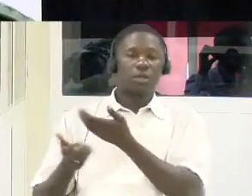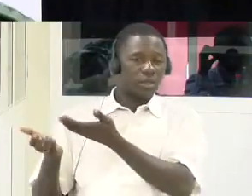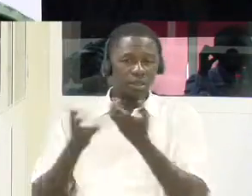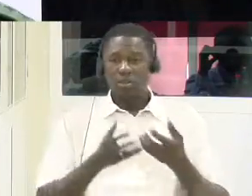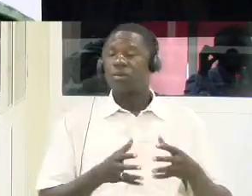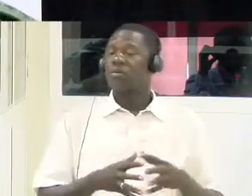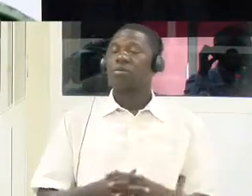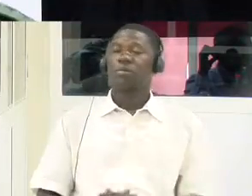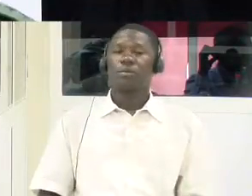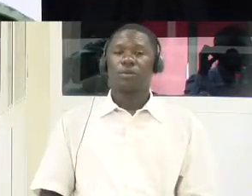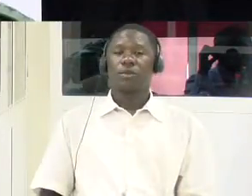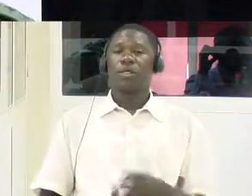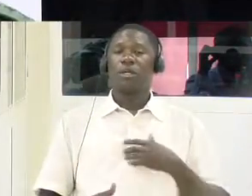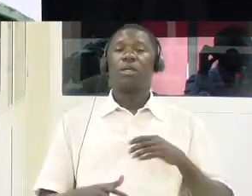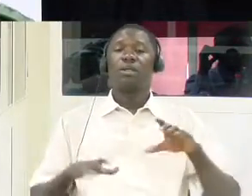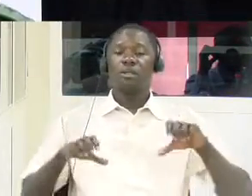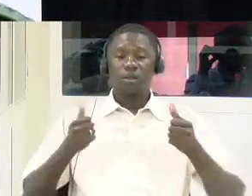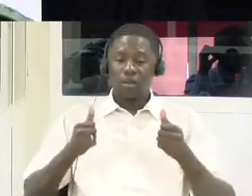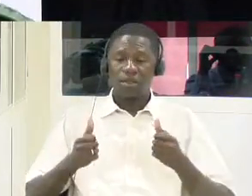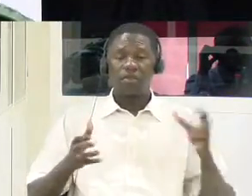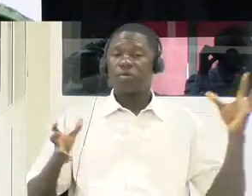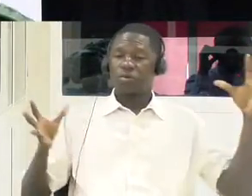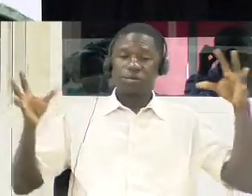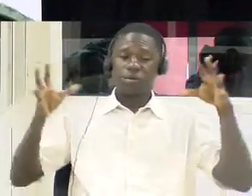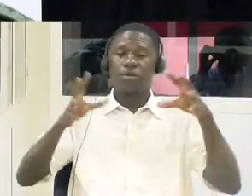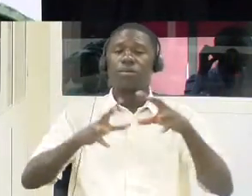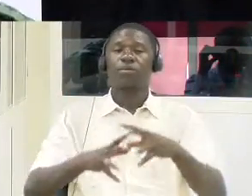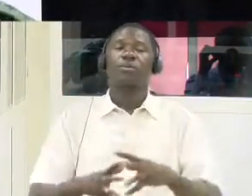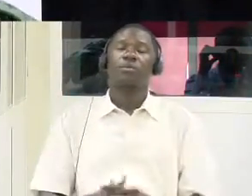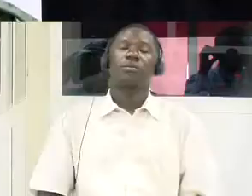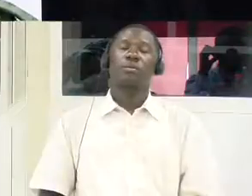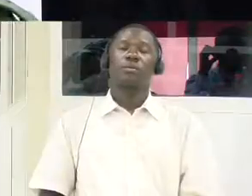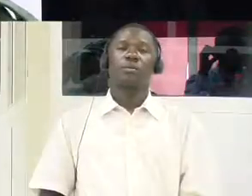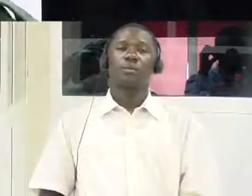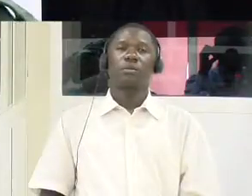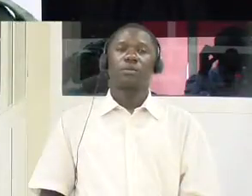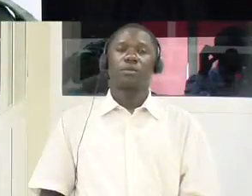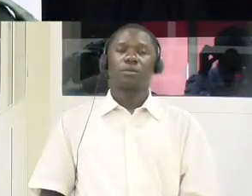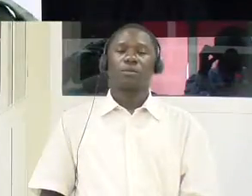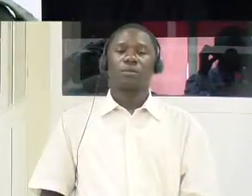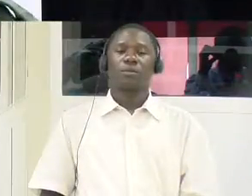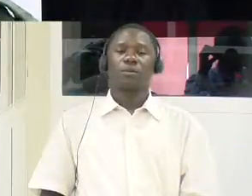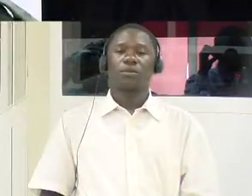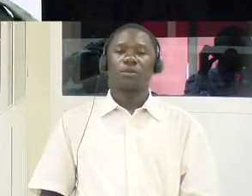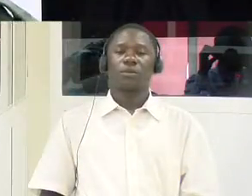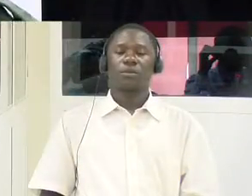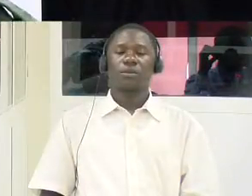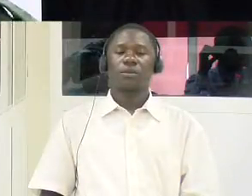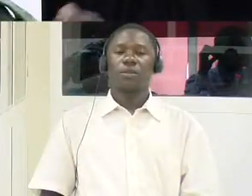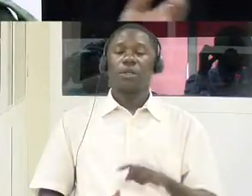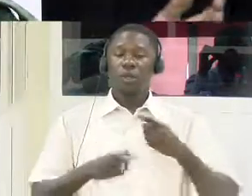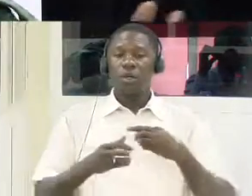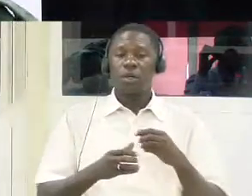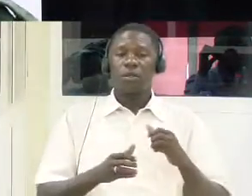So then they started falling in the battalion until when the RSM was just about to hand over to